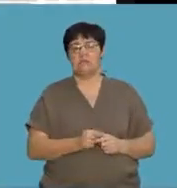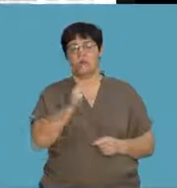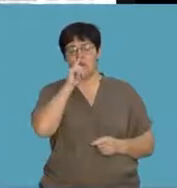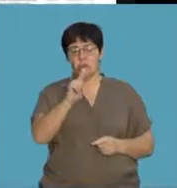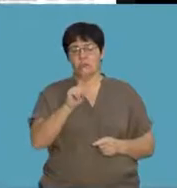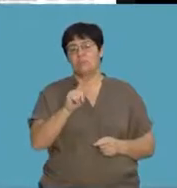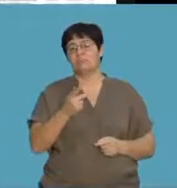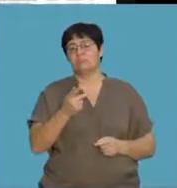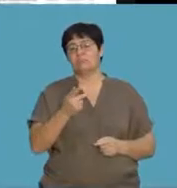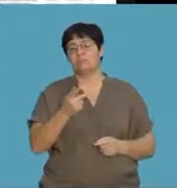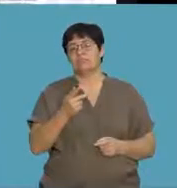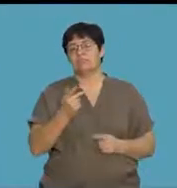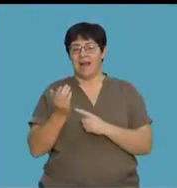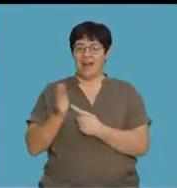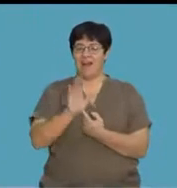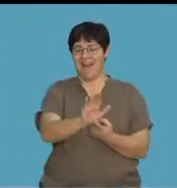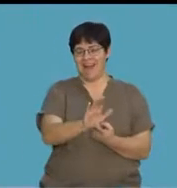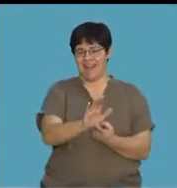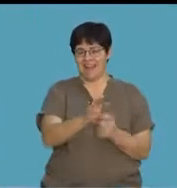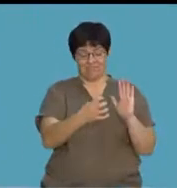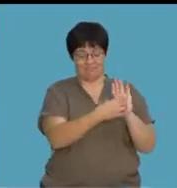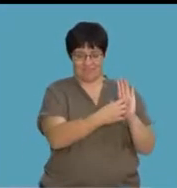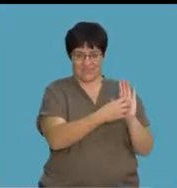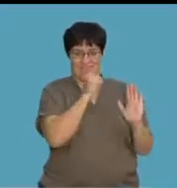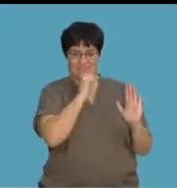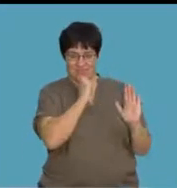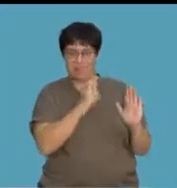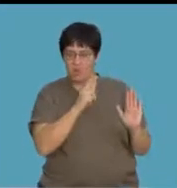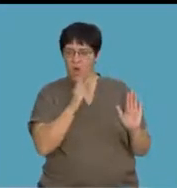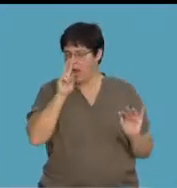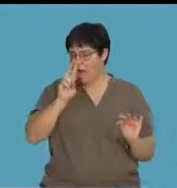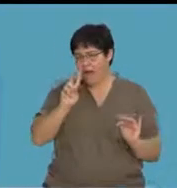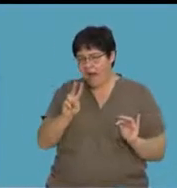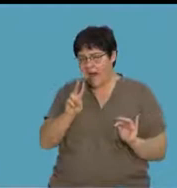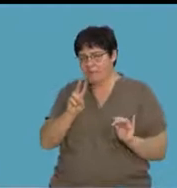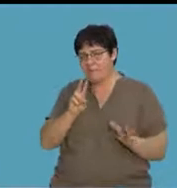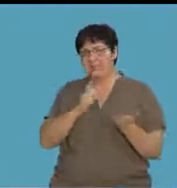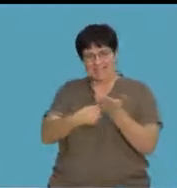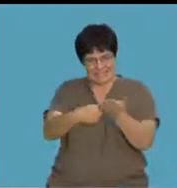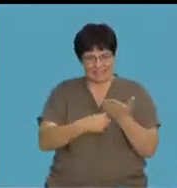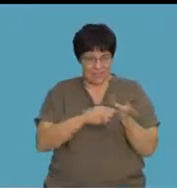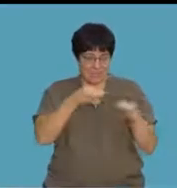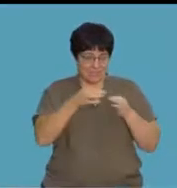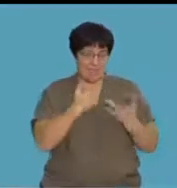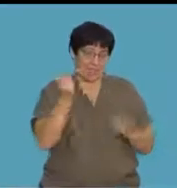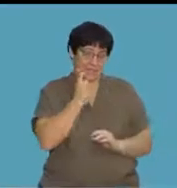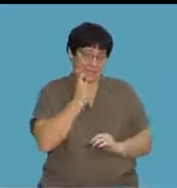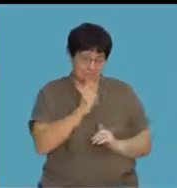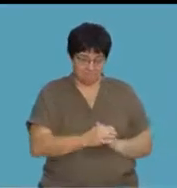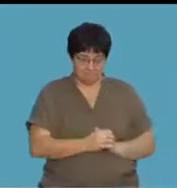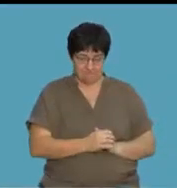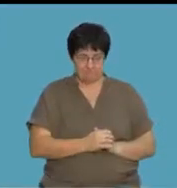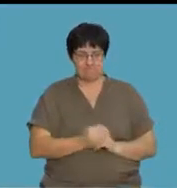the simulation just to guide our discussion. Right, here is